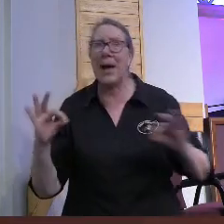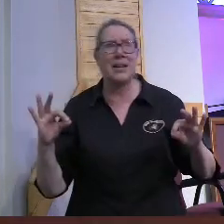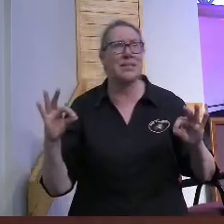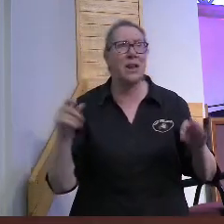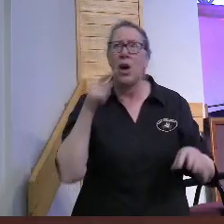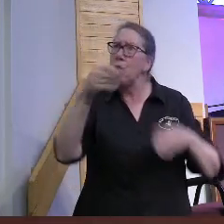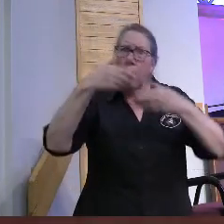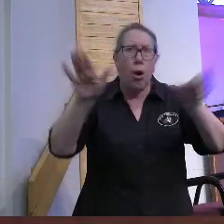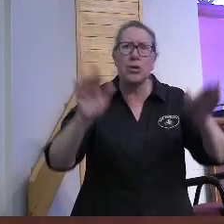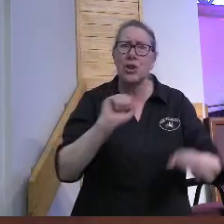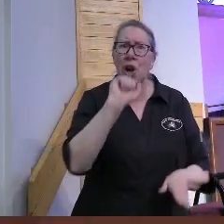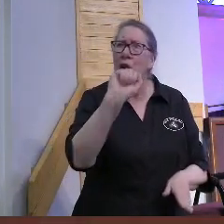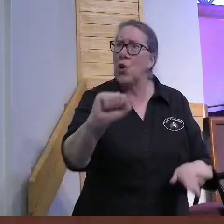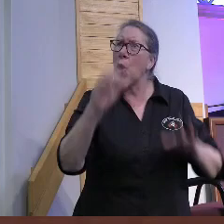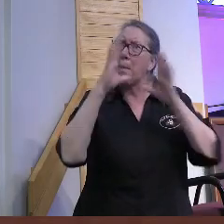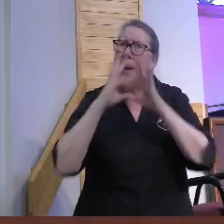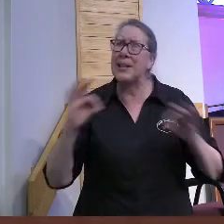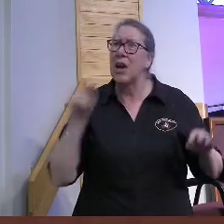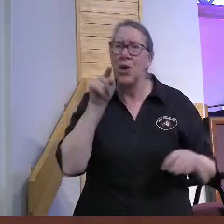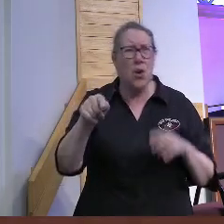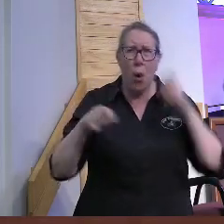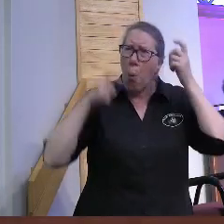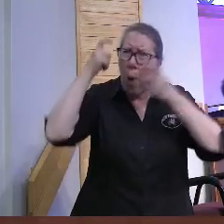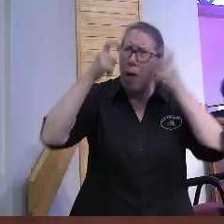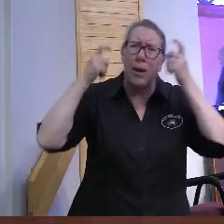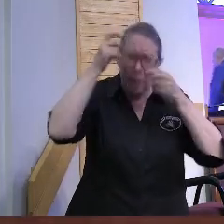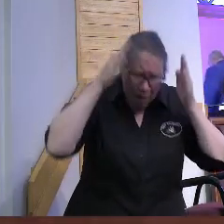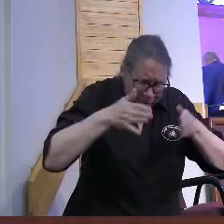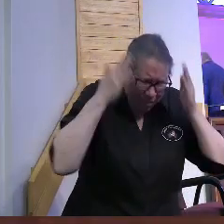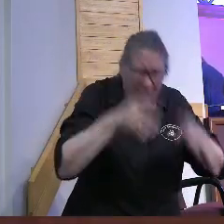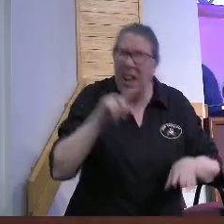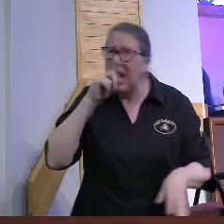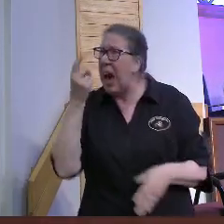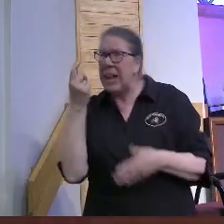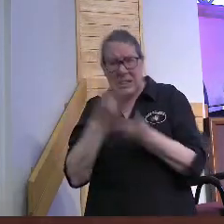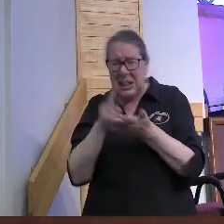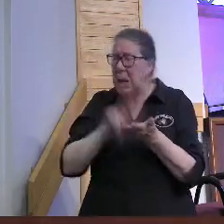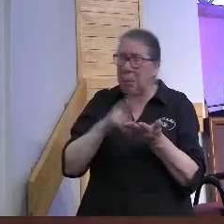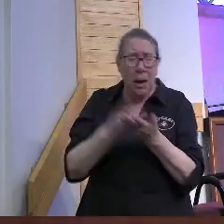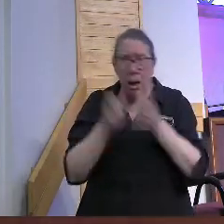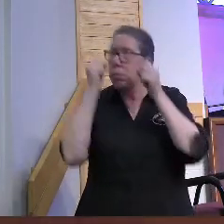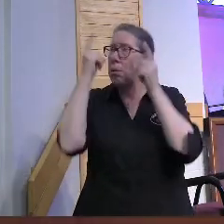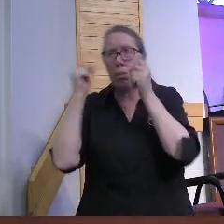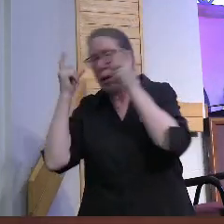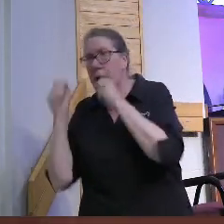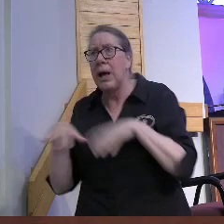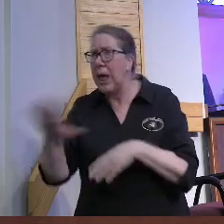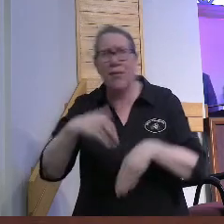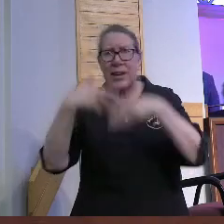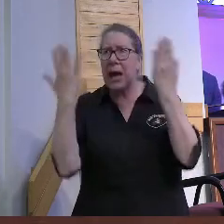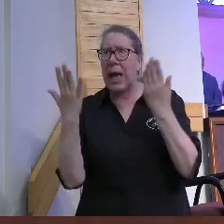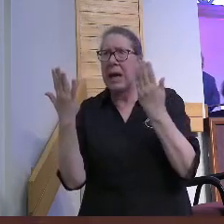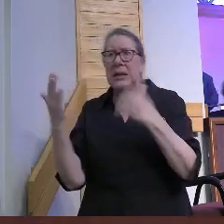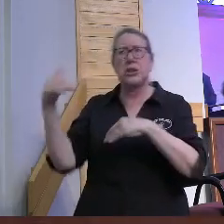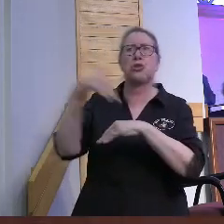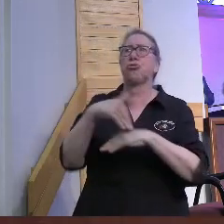lost your peace. Some of you are so worried you can't sleep. Some of you are so worried that every day is a trial.